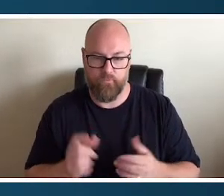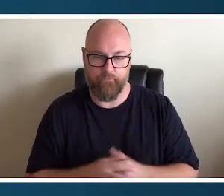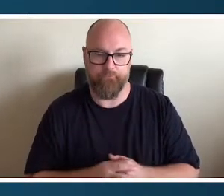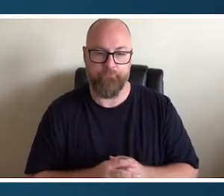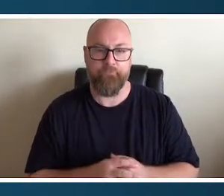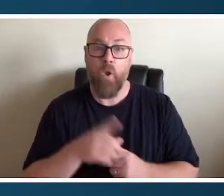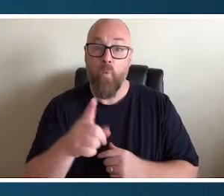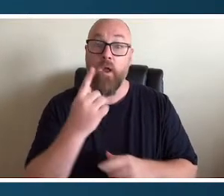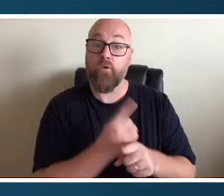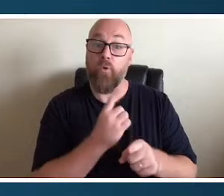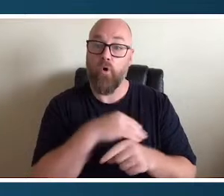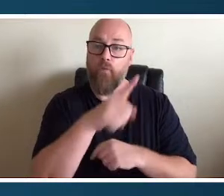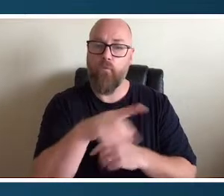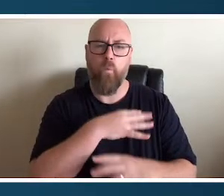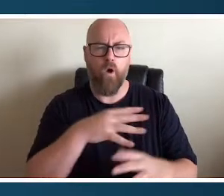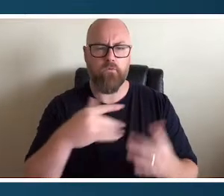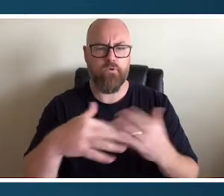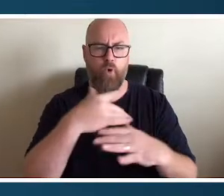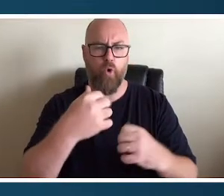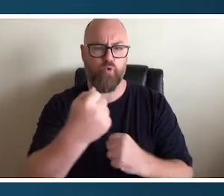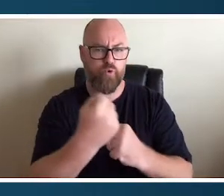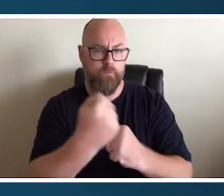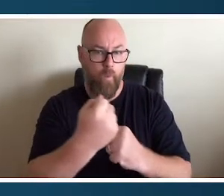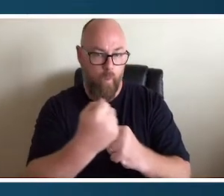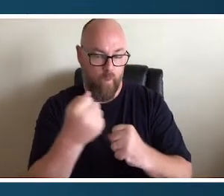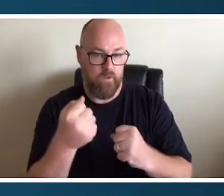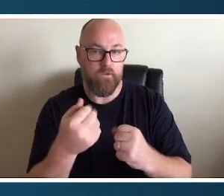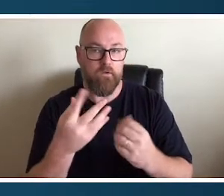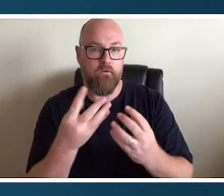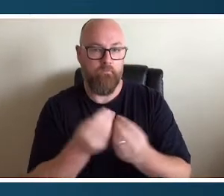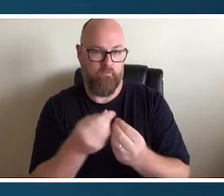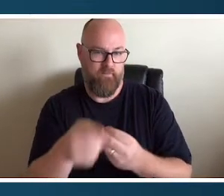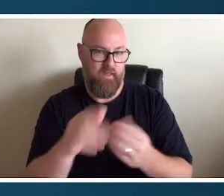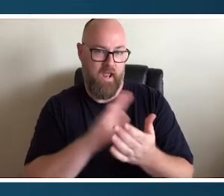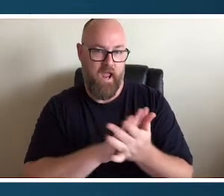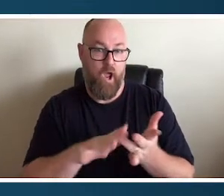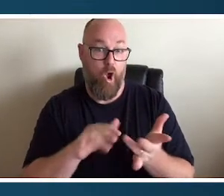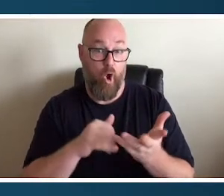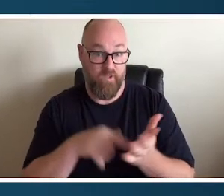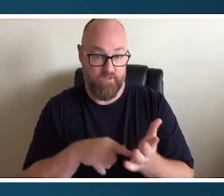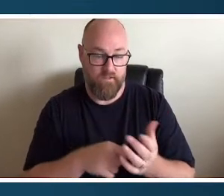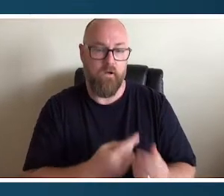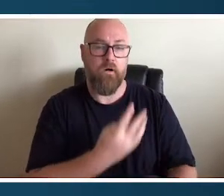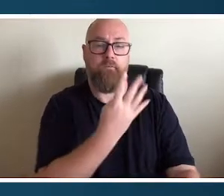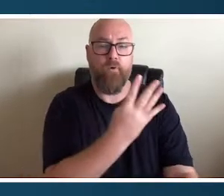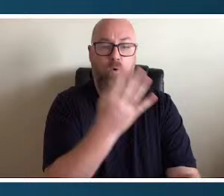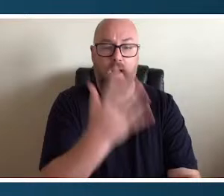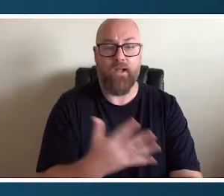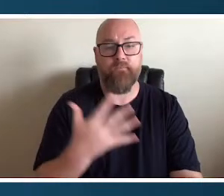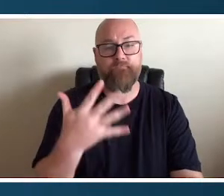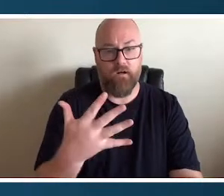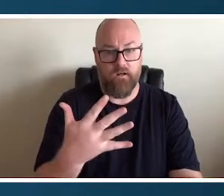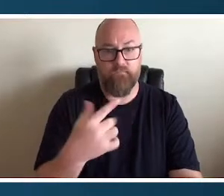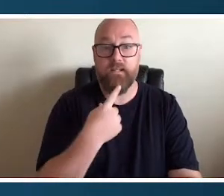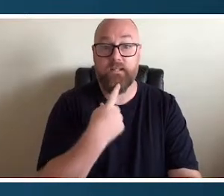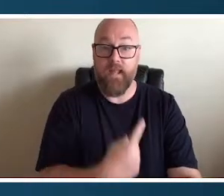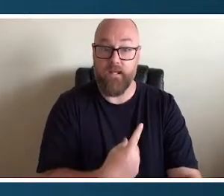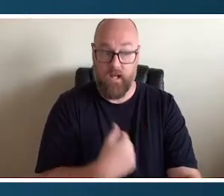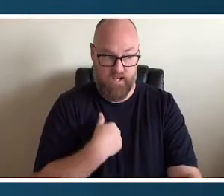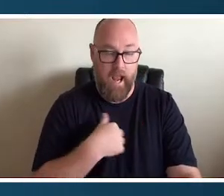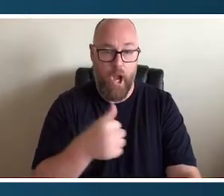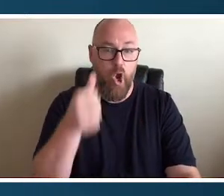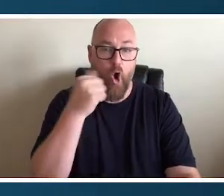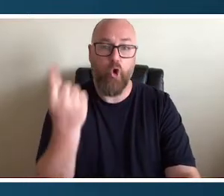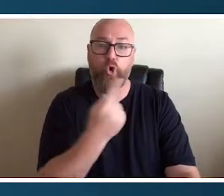social support that they have in the host country, 4 out of 5 told us that they are aware of who they could go